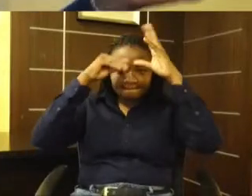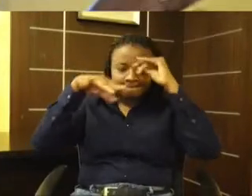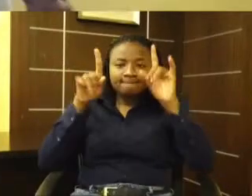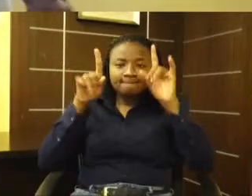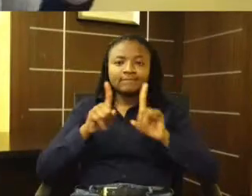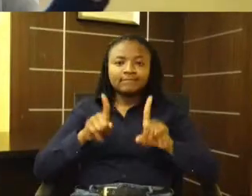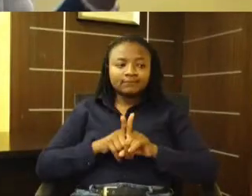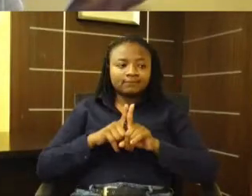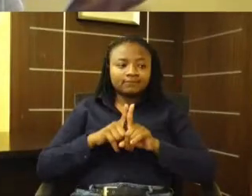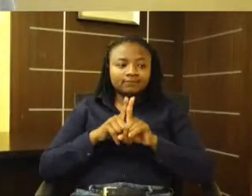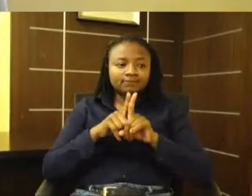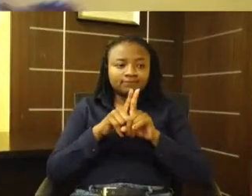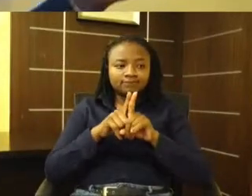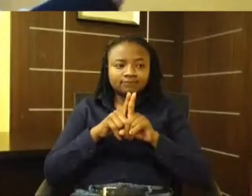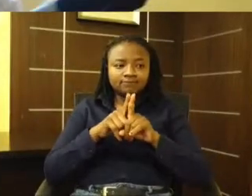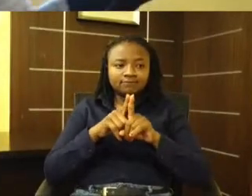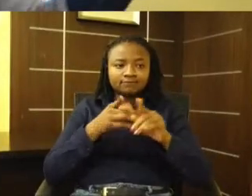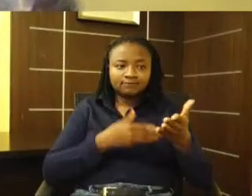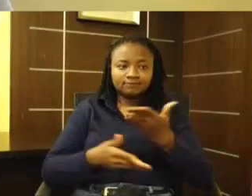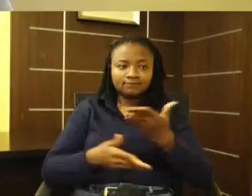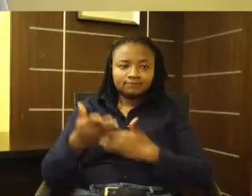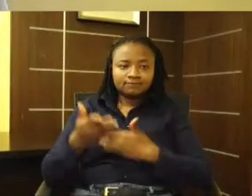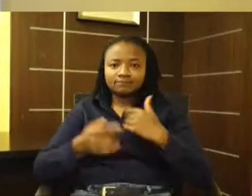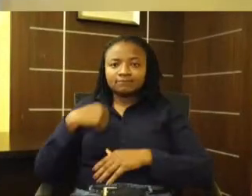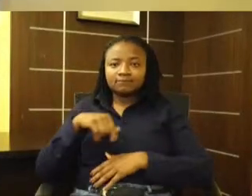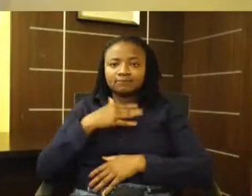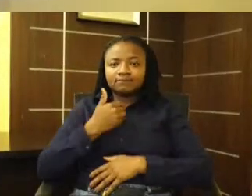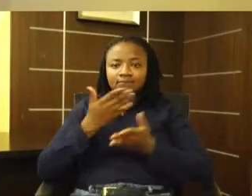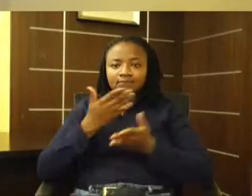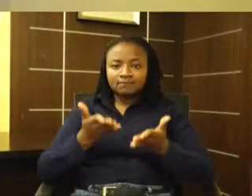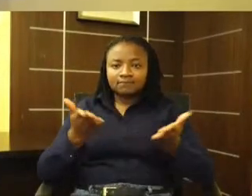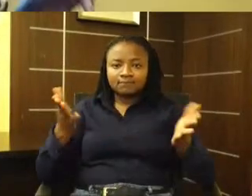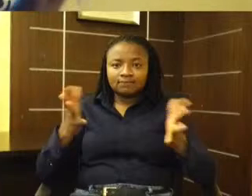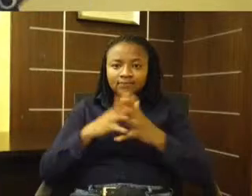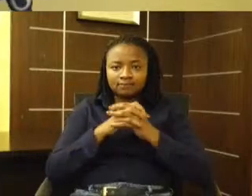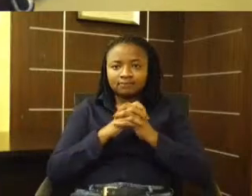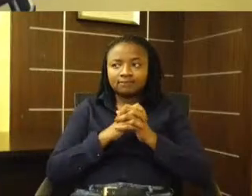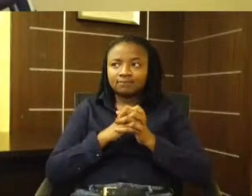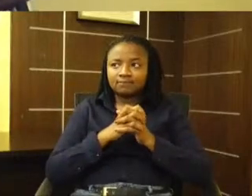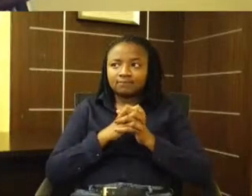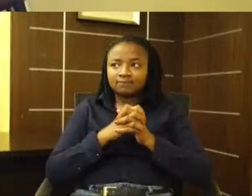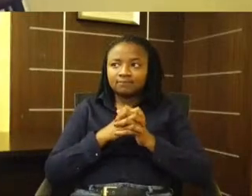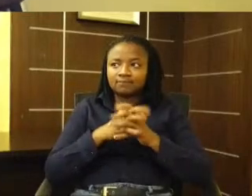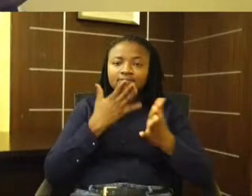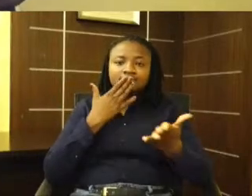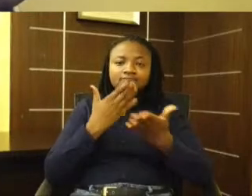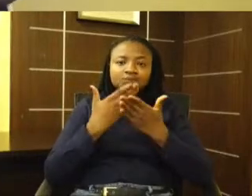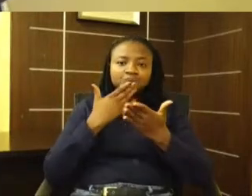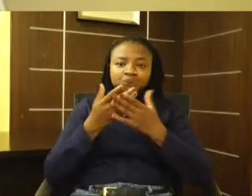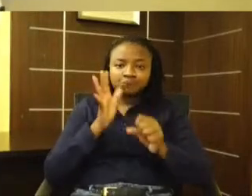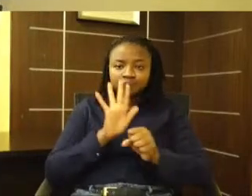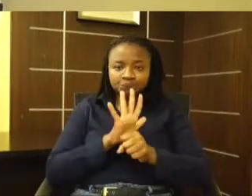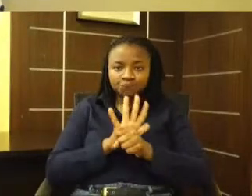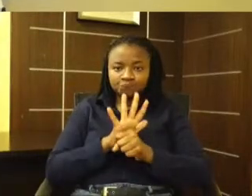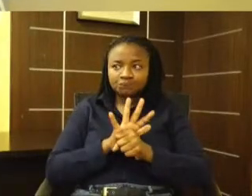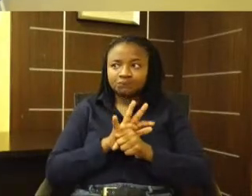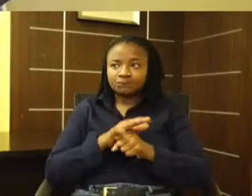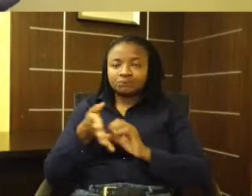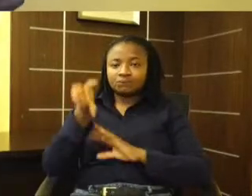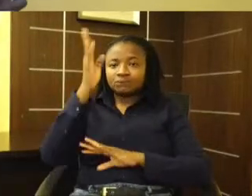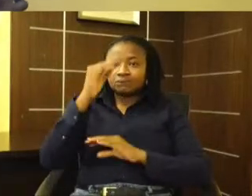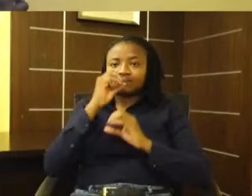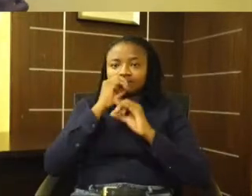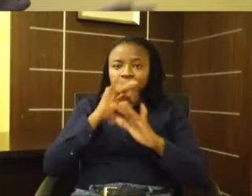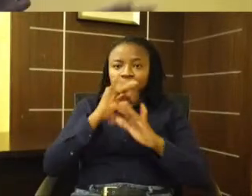as the interactions we have had during our break times. So tunashukuru sana, and God bless all